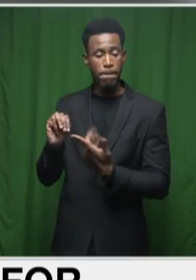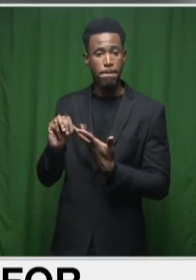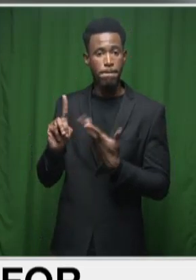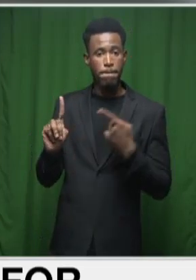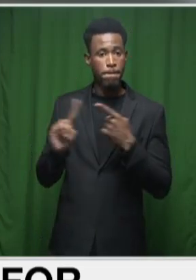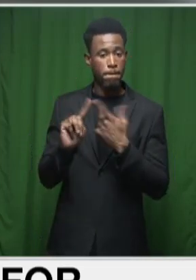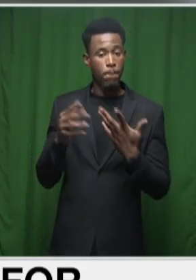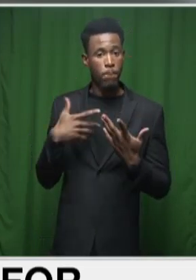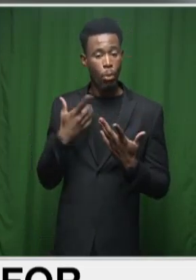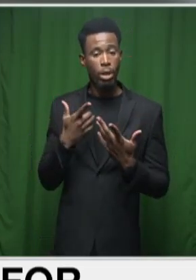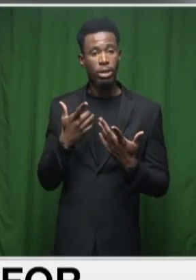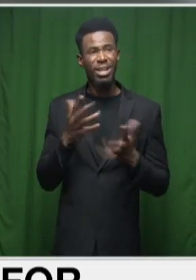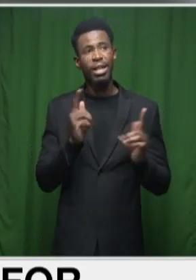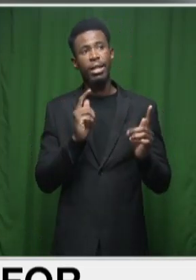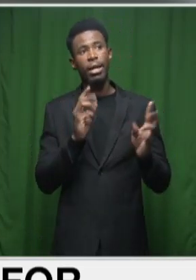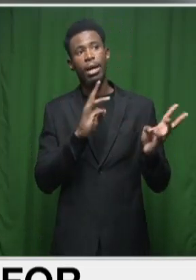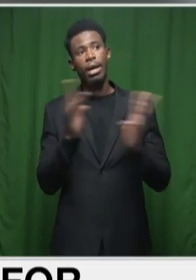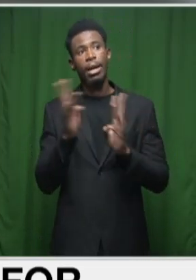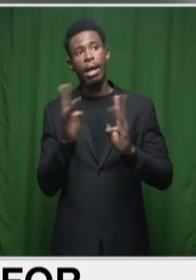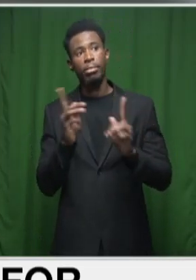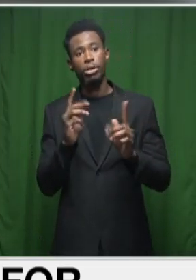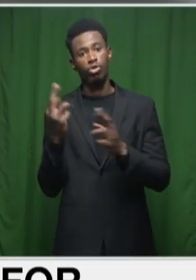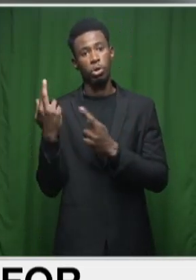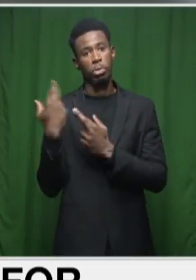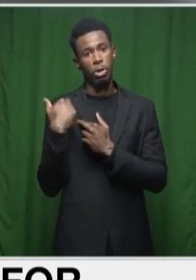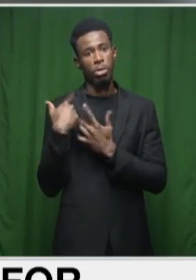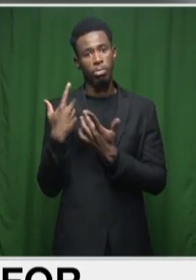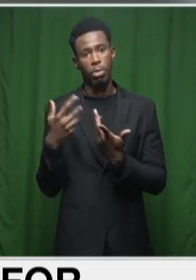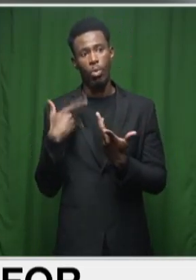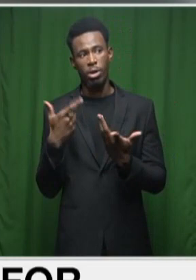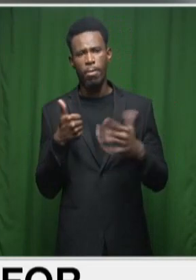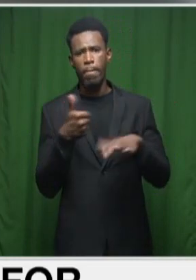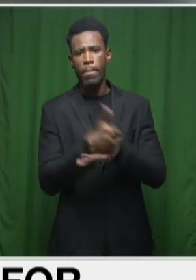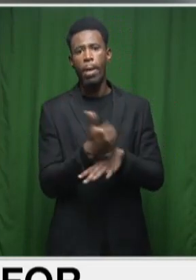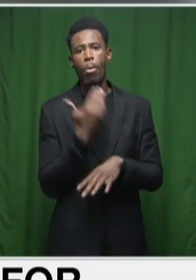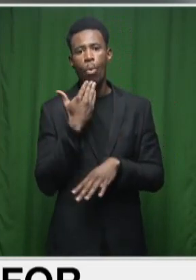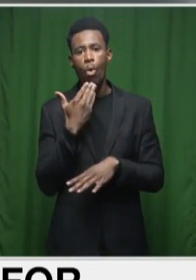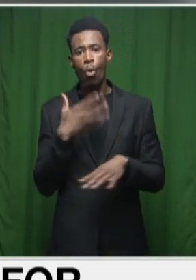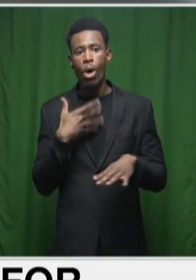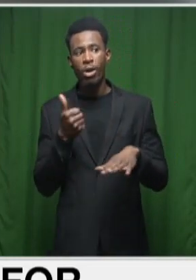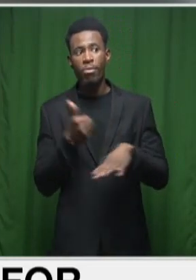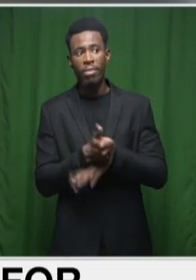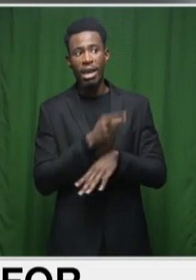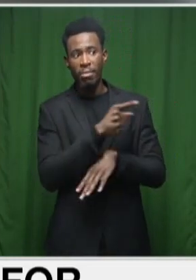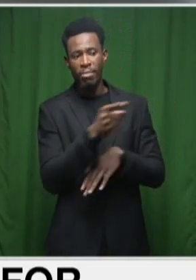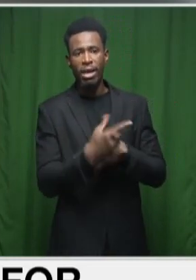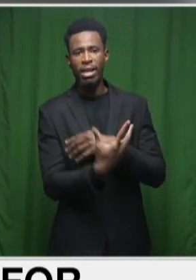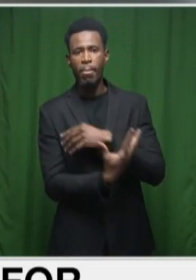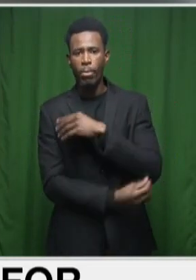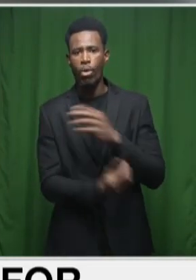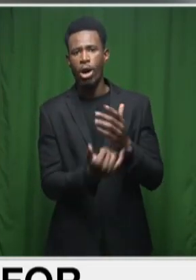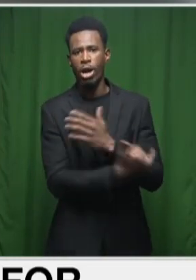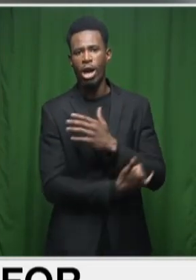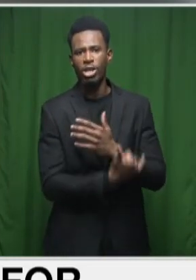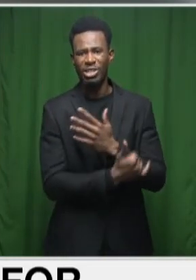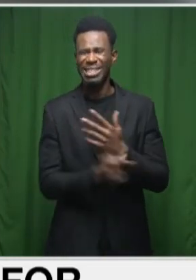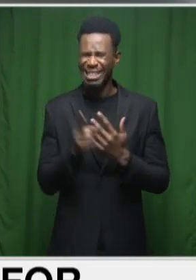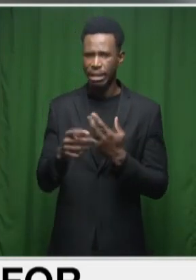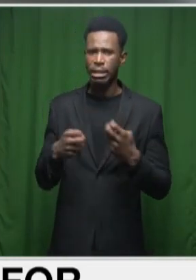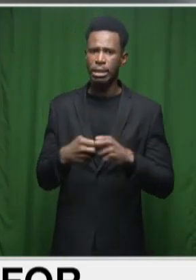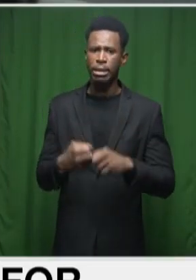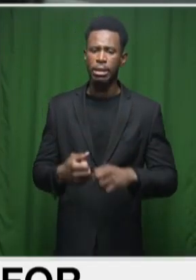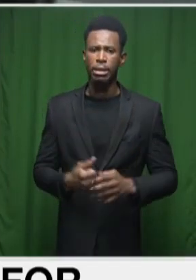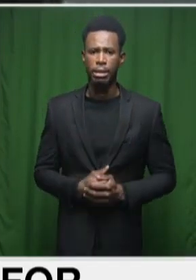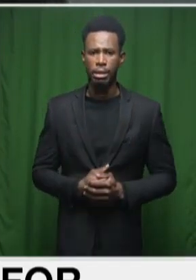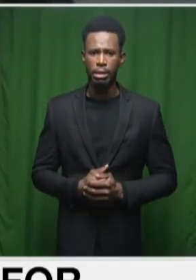the climate responsibility to developing countries, and that's the problem. It becomes both an economic and environmental problem for the country.